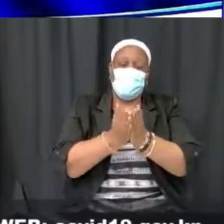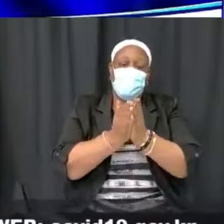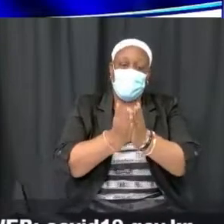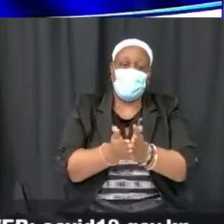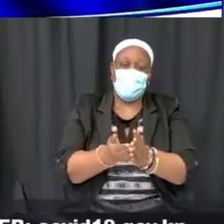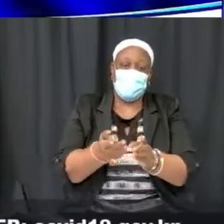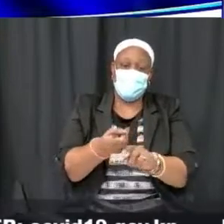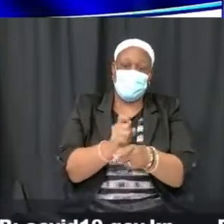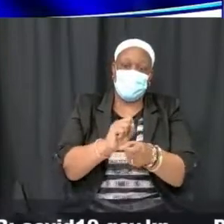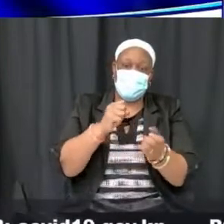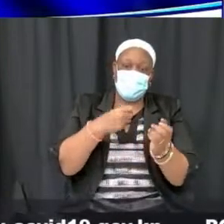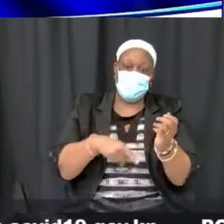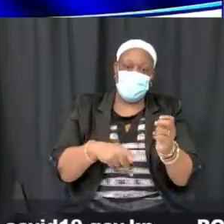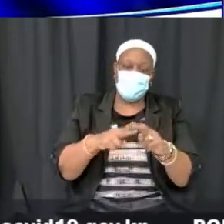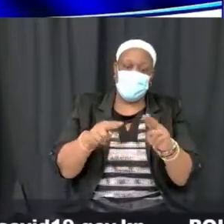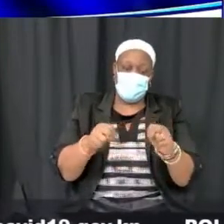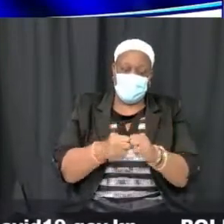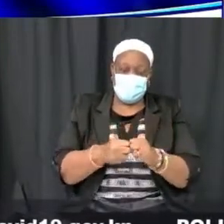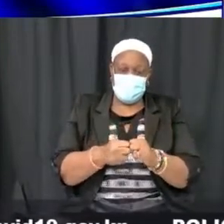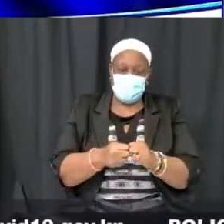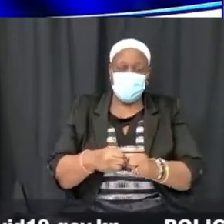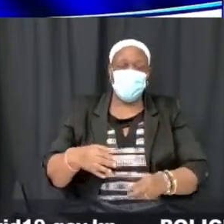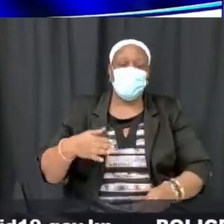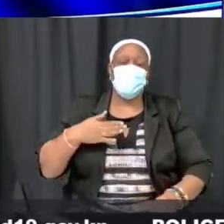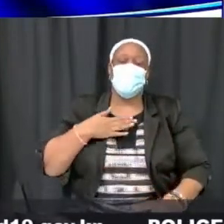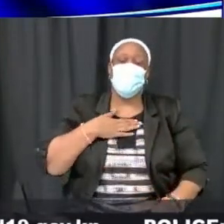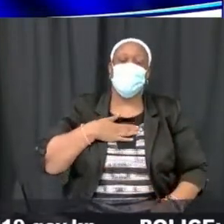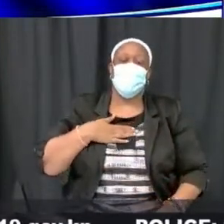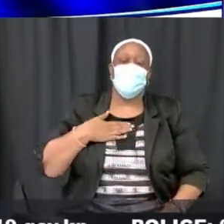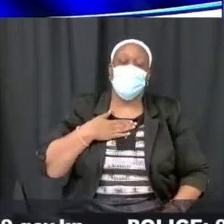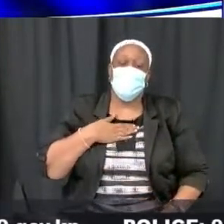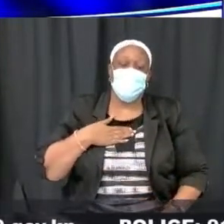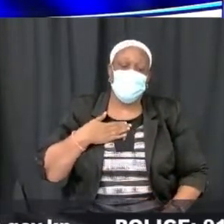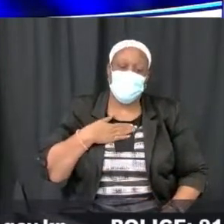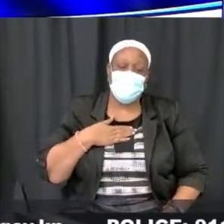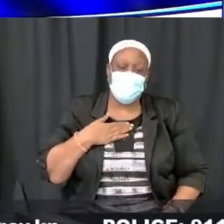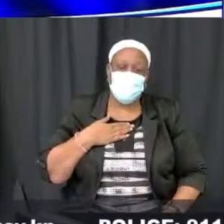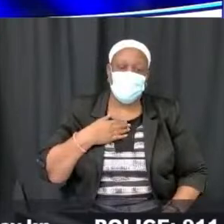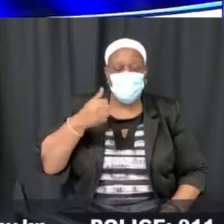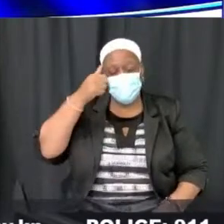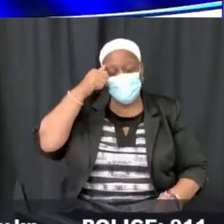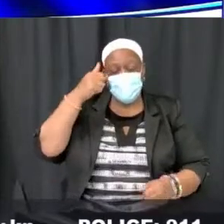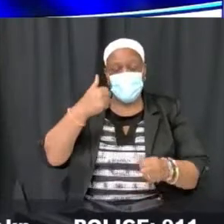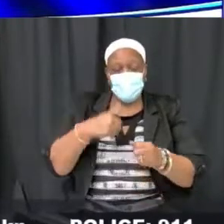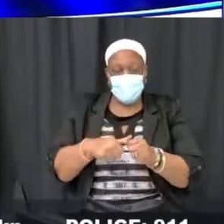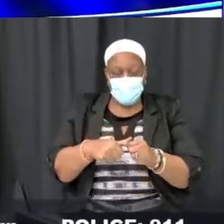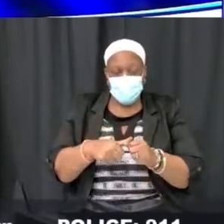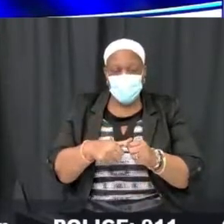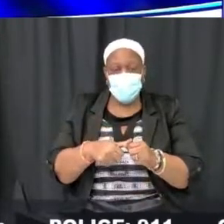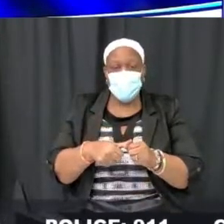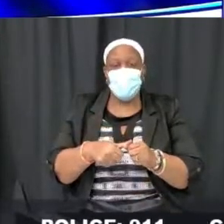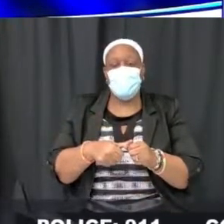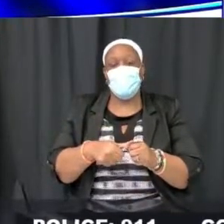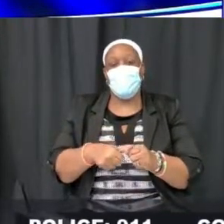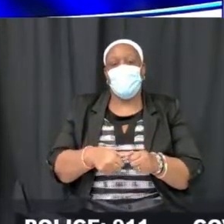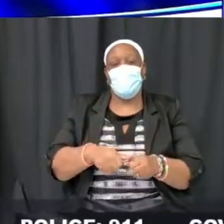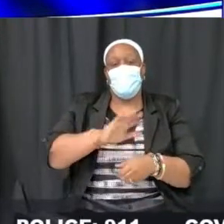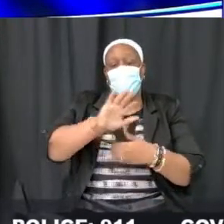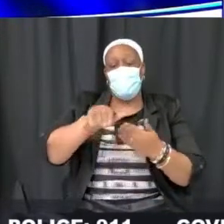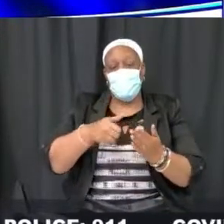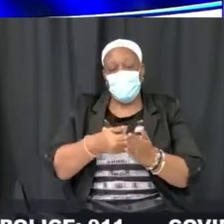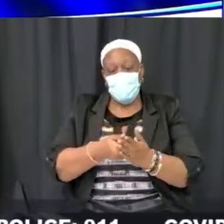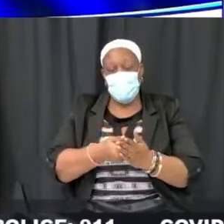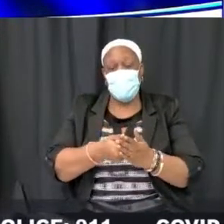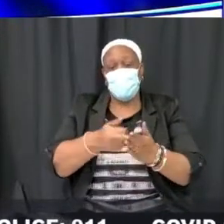service providers. Please be reminded of the stipulated COVID-19 prevention and